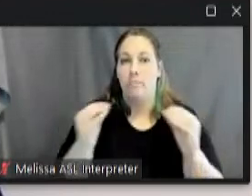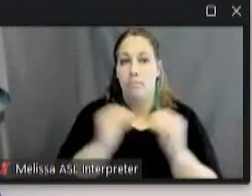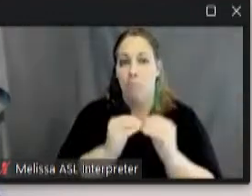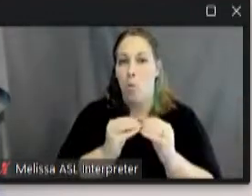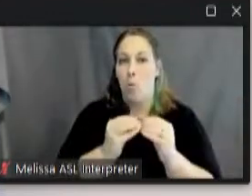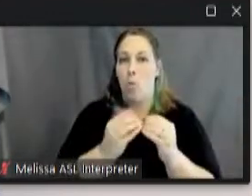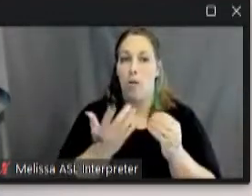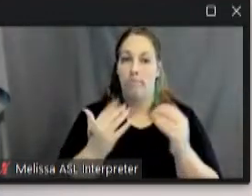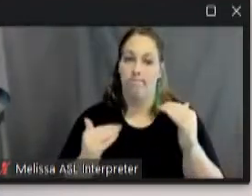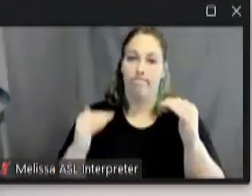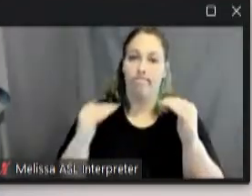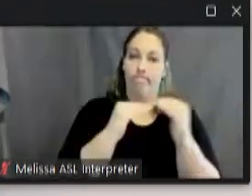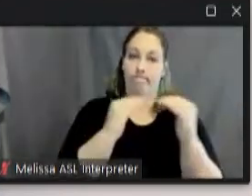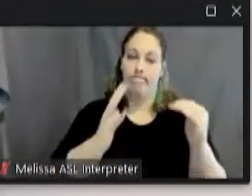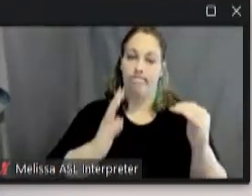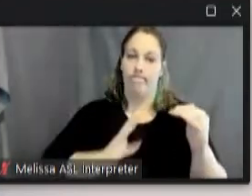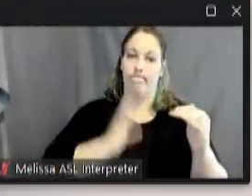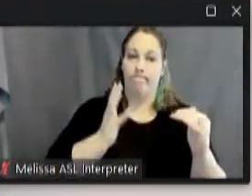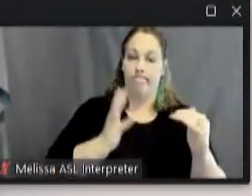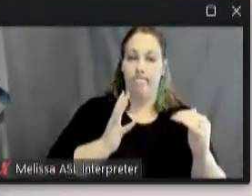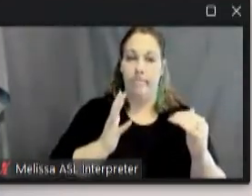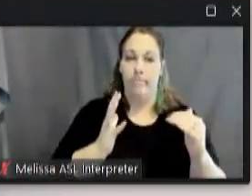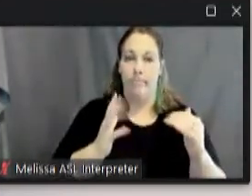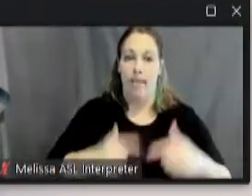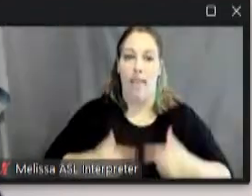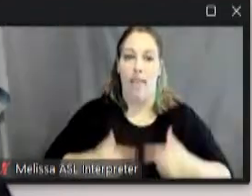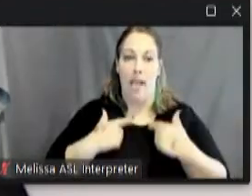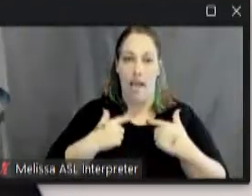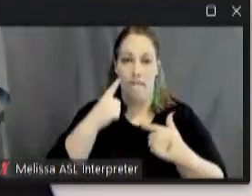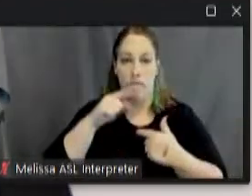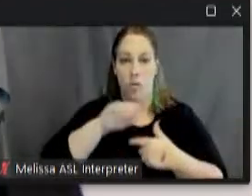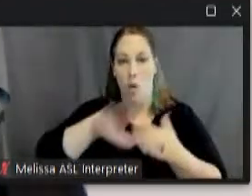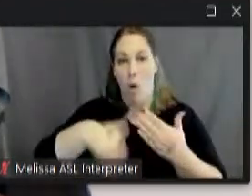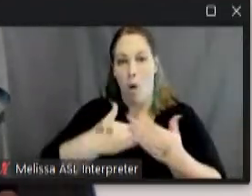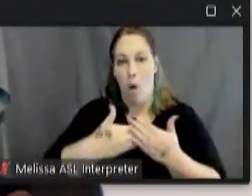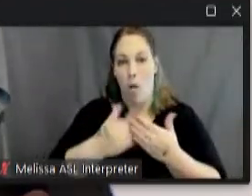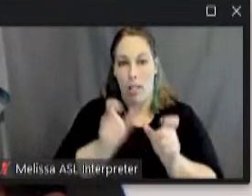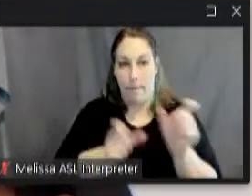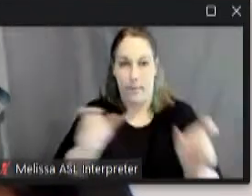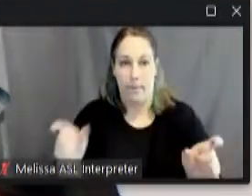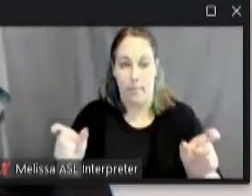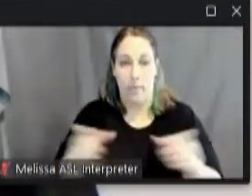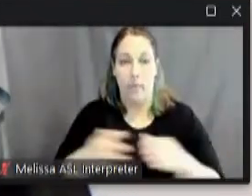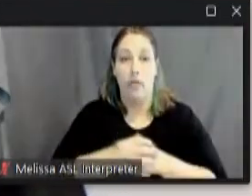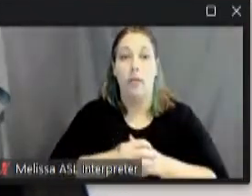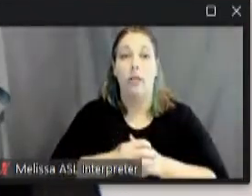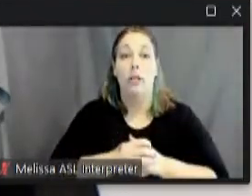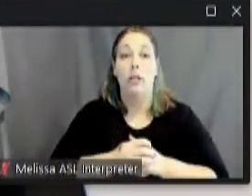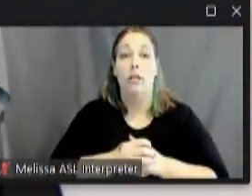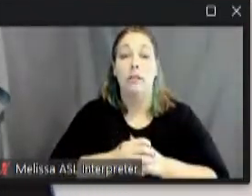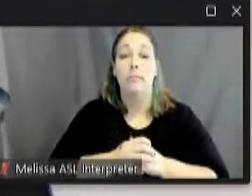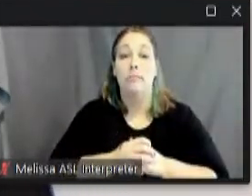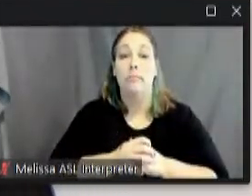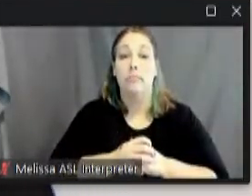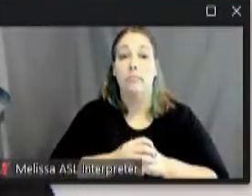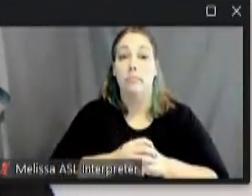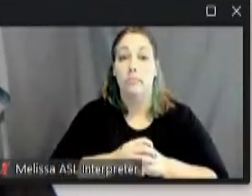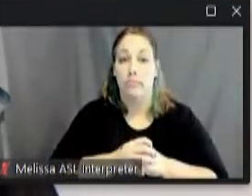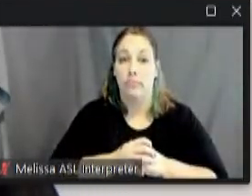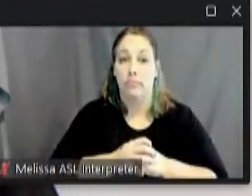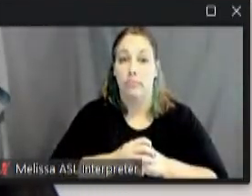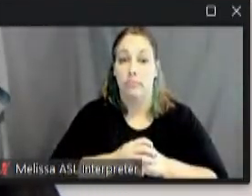The Solidarius Network, PROASOL, are the executing bodies, and they have